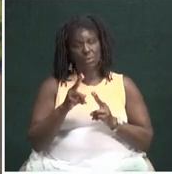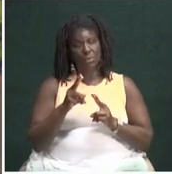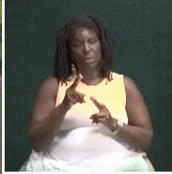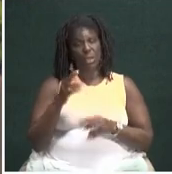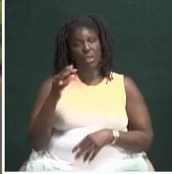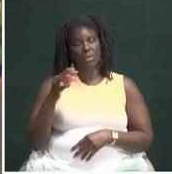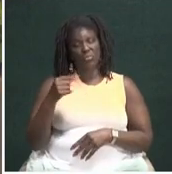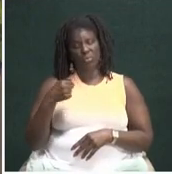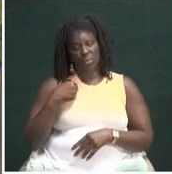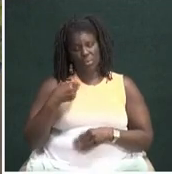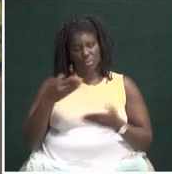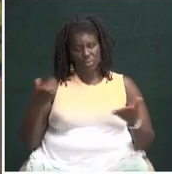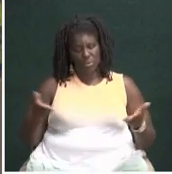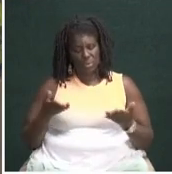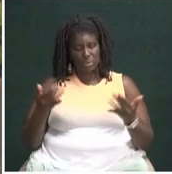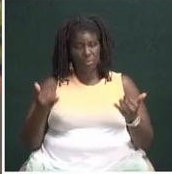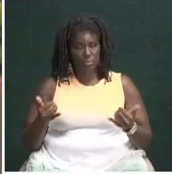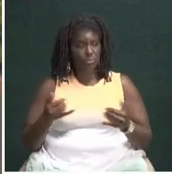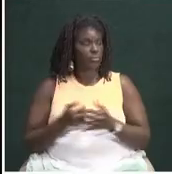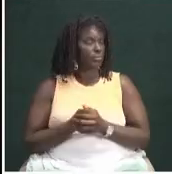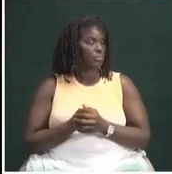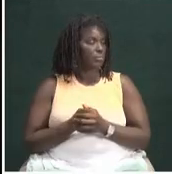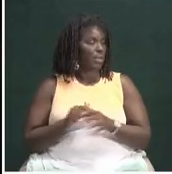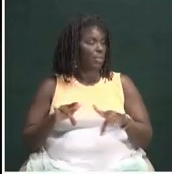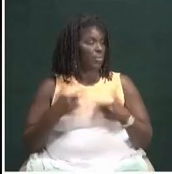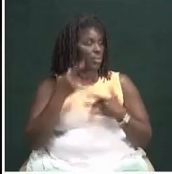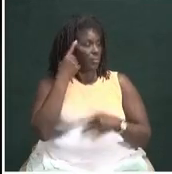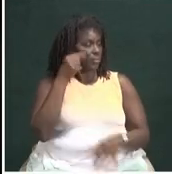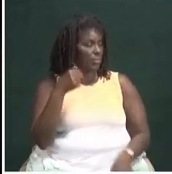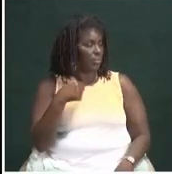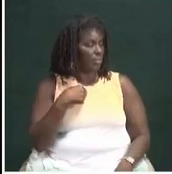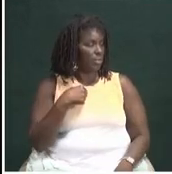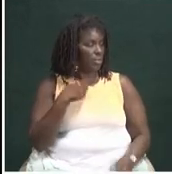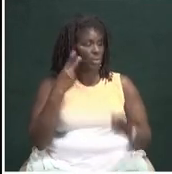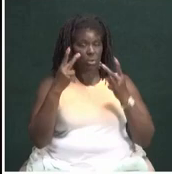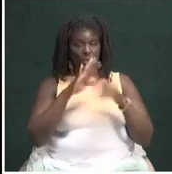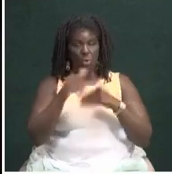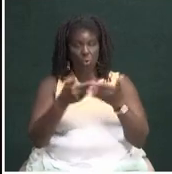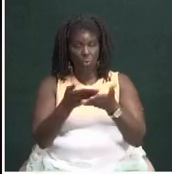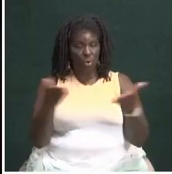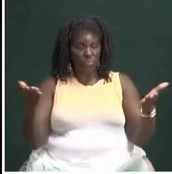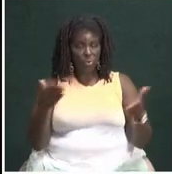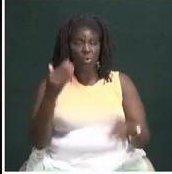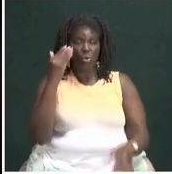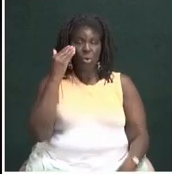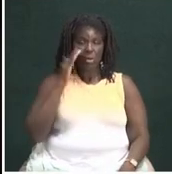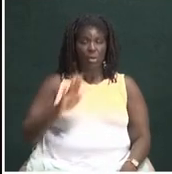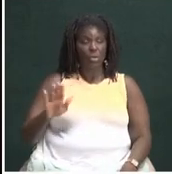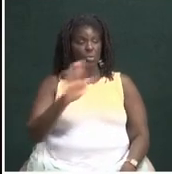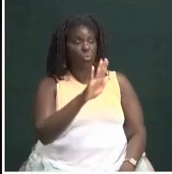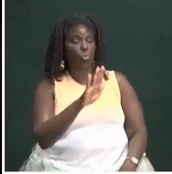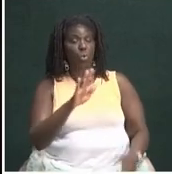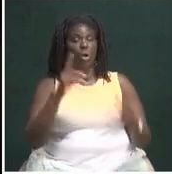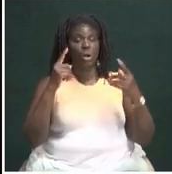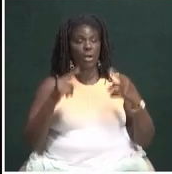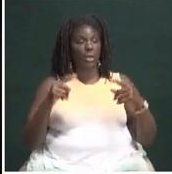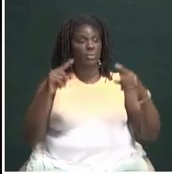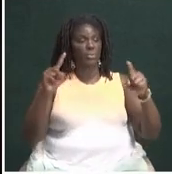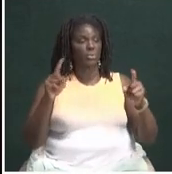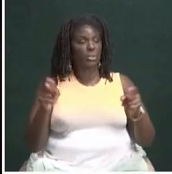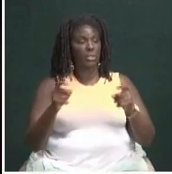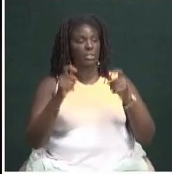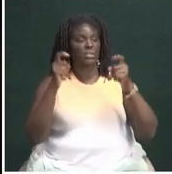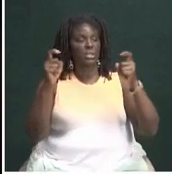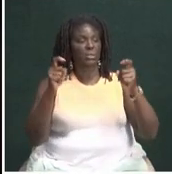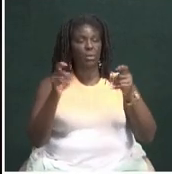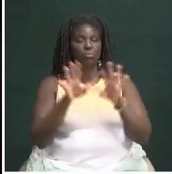be here today. It's thrilling for me to see all of you recognizing your great achievements and